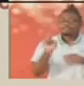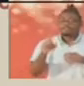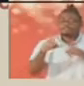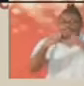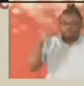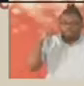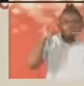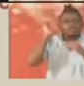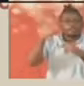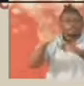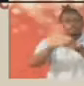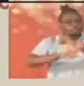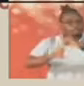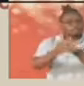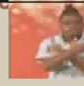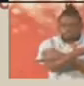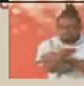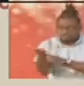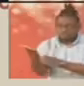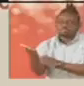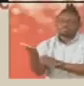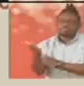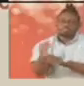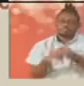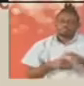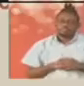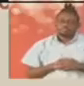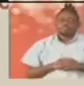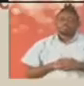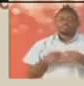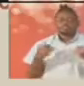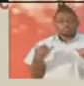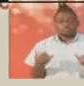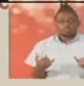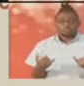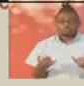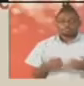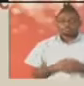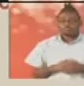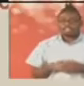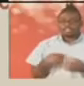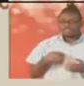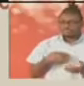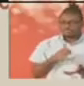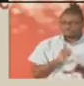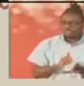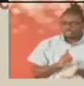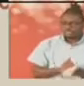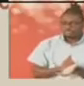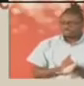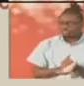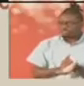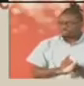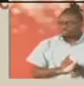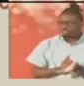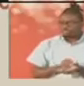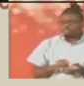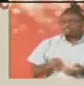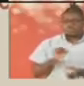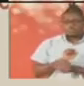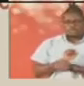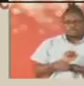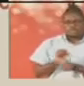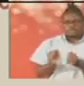The level of PPE required is, of course, connected to your level of exposure. So a doctor who is dealing with intubating COVID-19